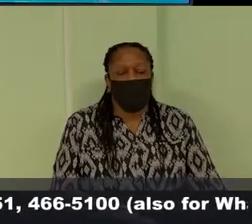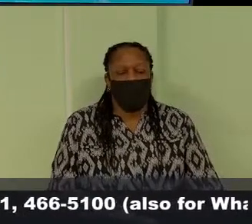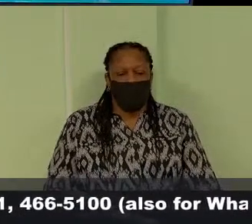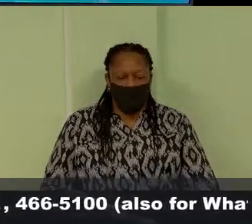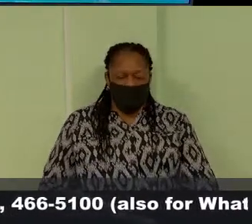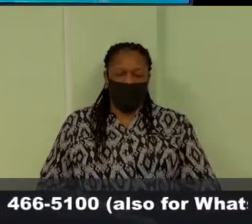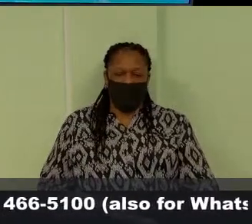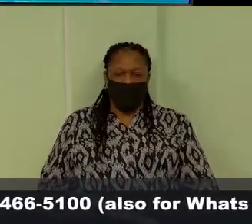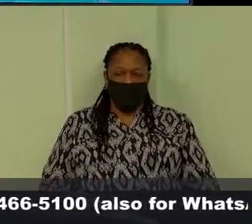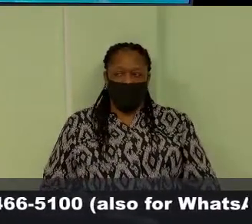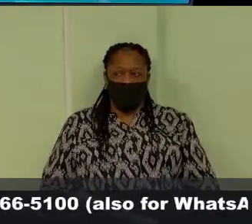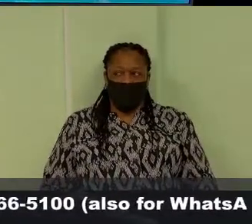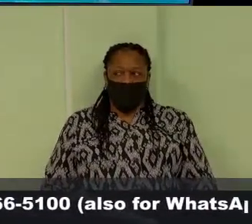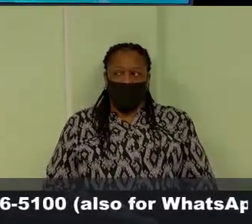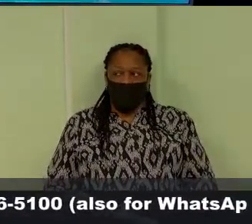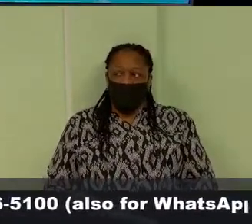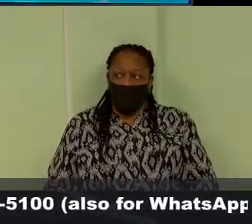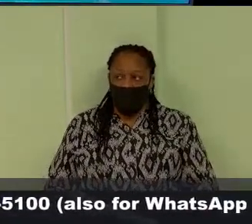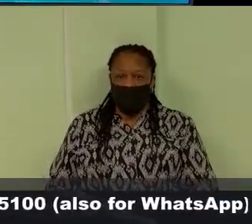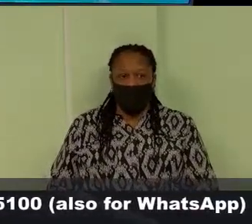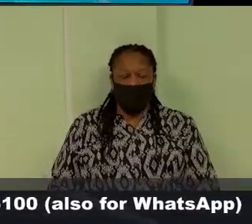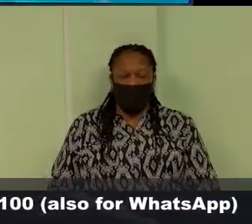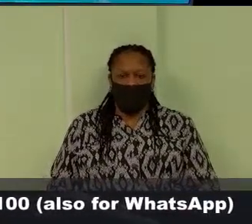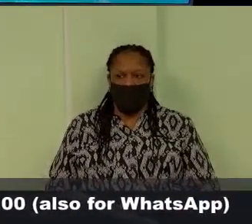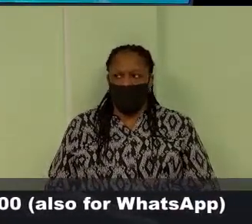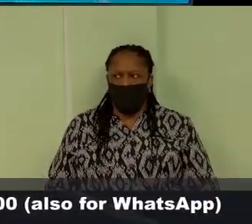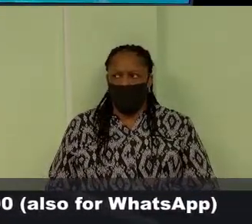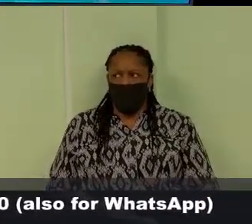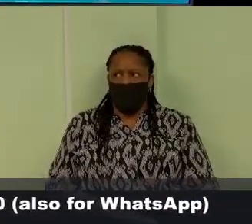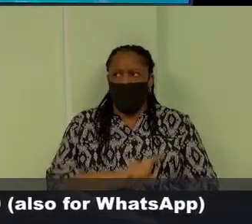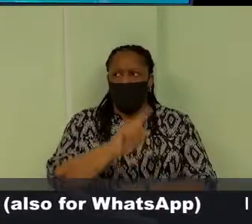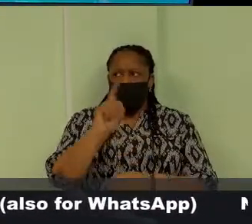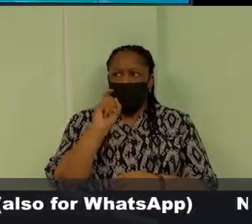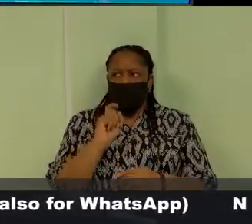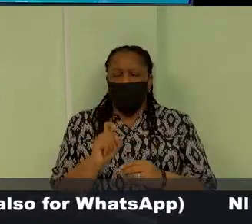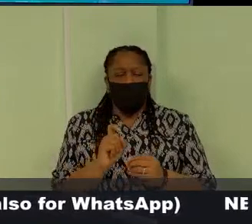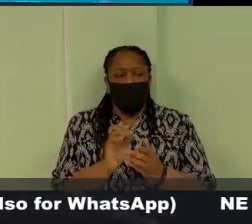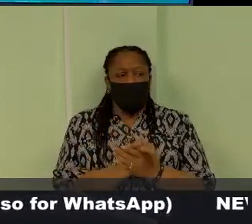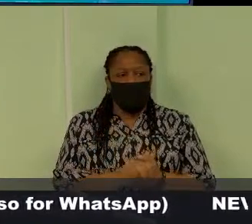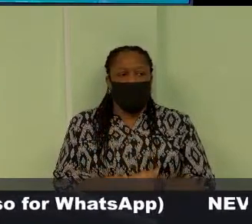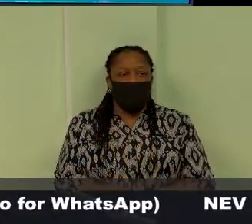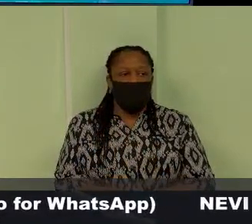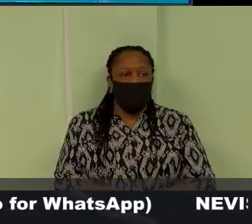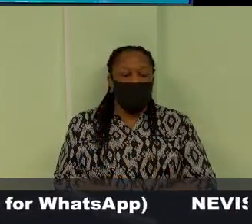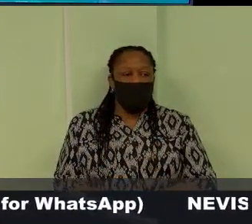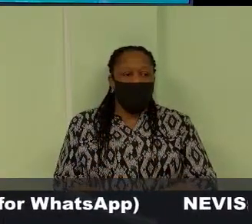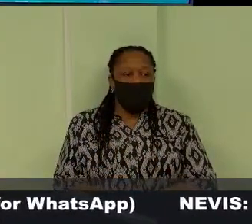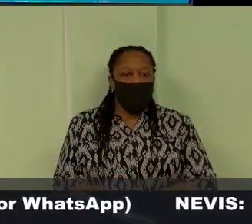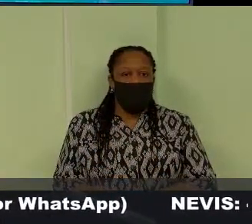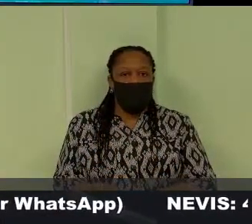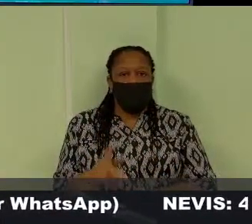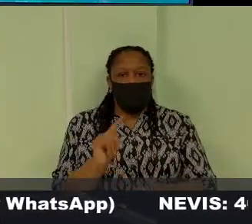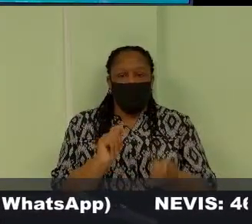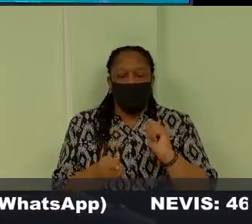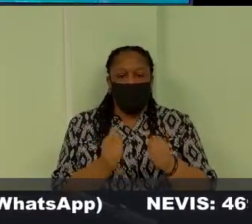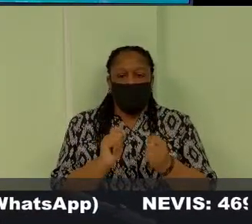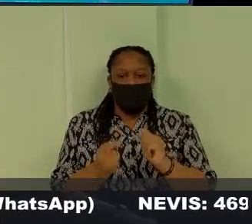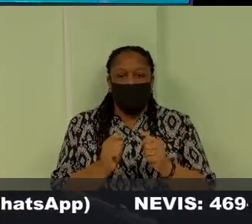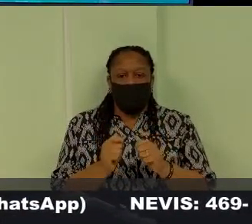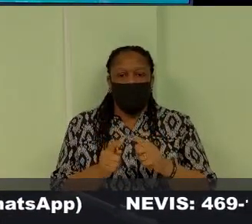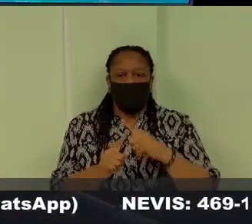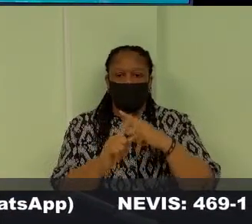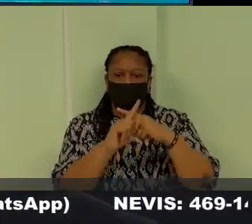This question has to do with sugar mass. Trinidad has cancelled its carnival. Would you